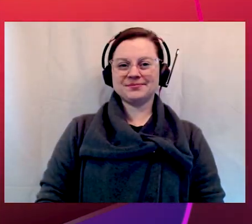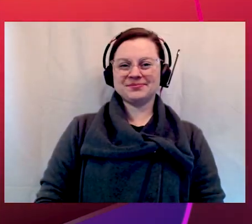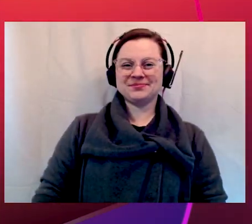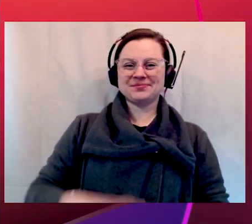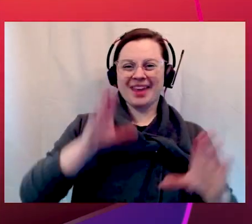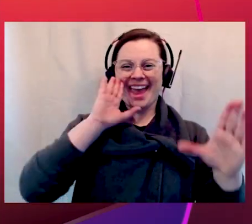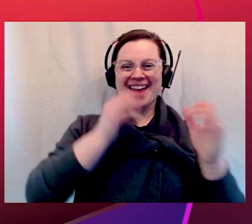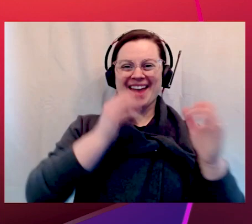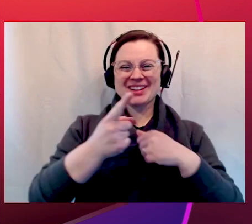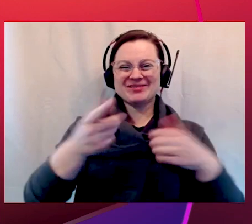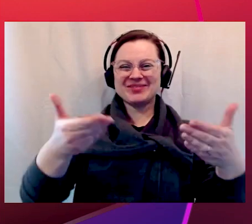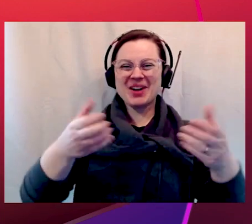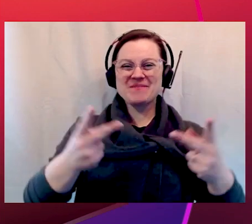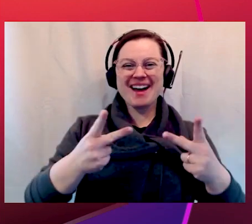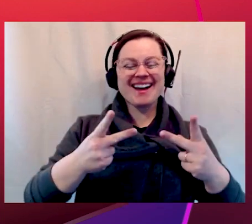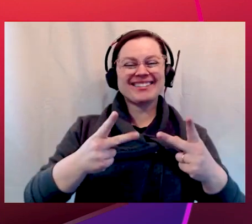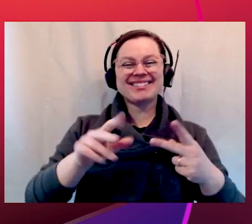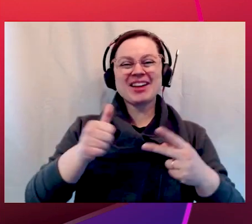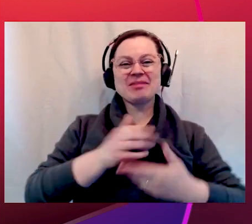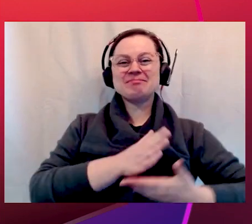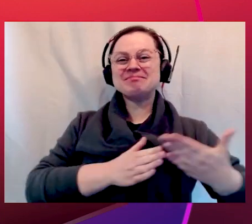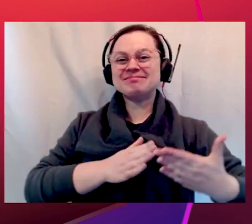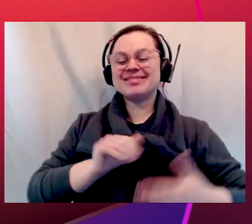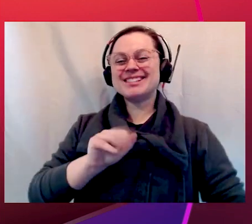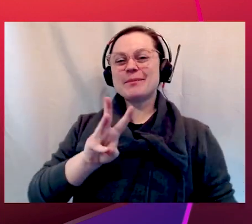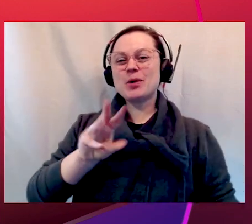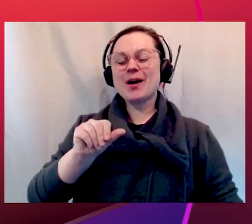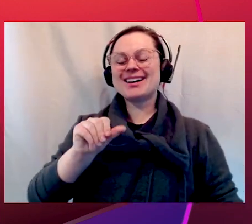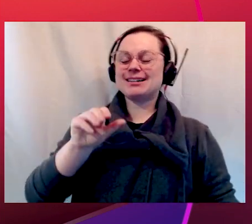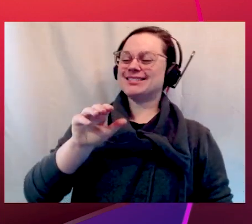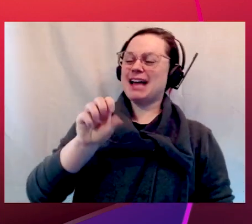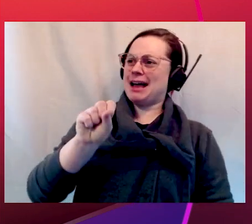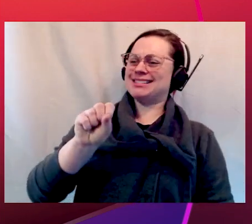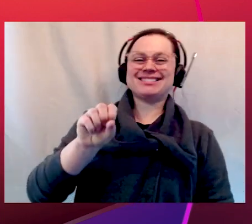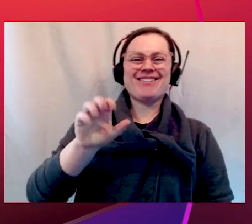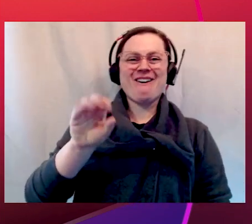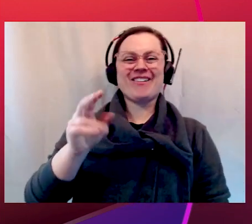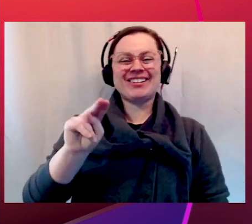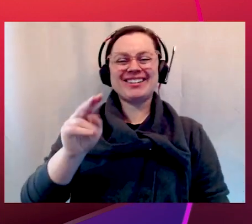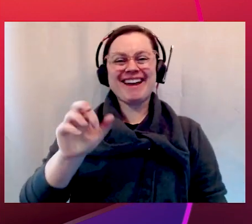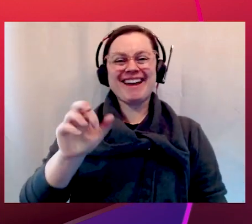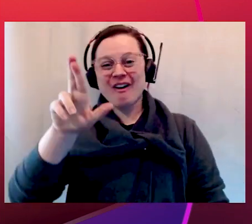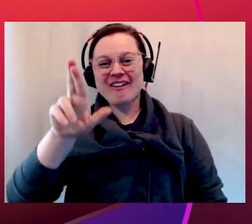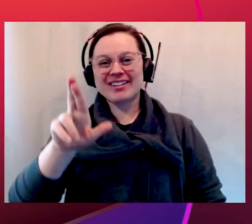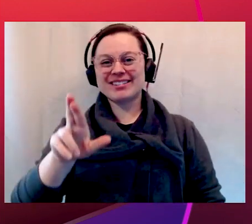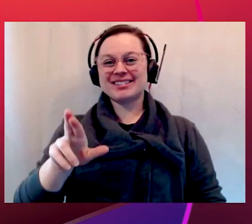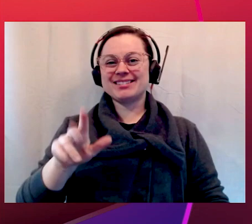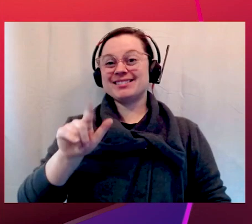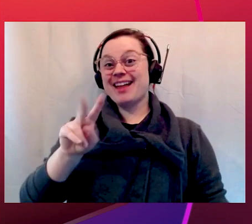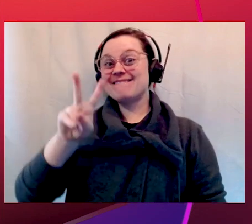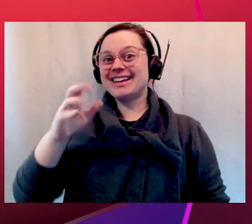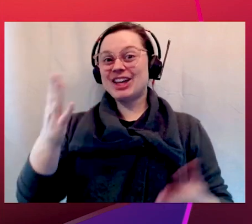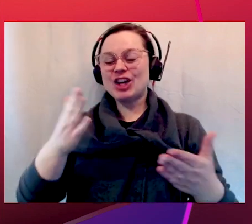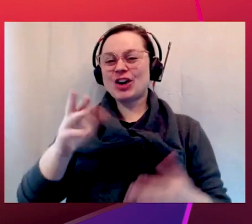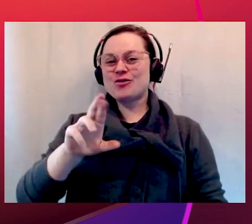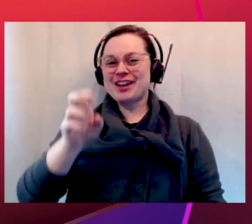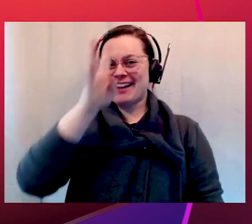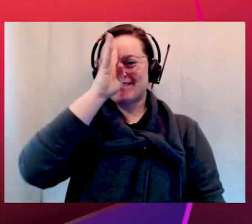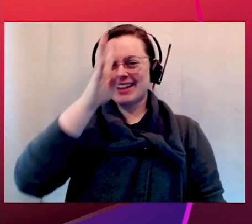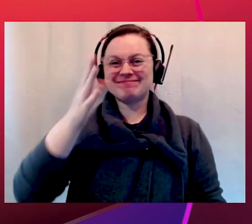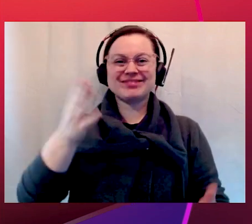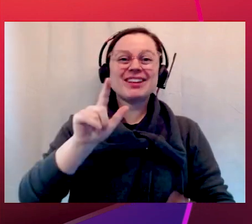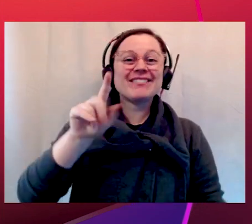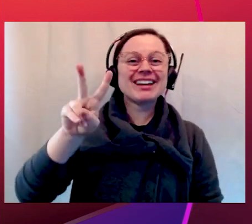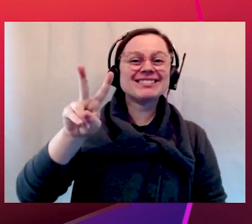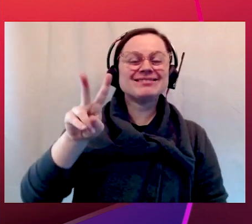everyone. Welcome to another segment of AWS On Air, live in Las Vegas, reInvent 2022.